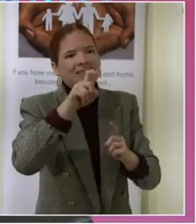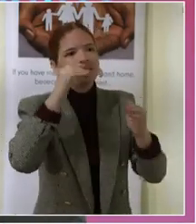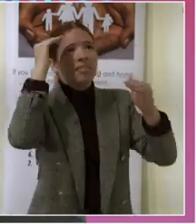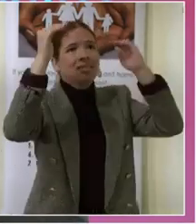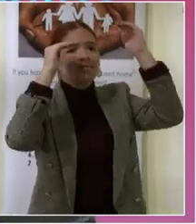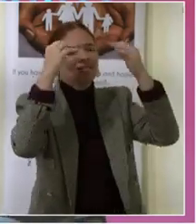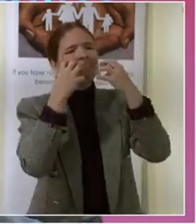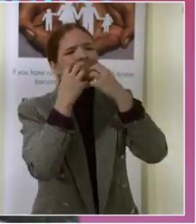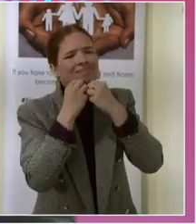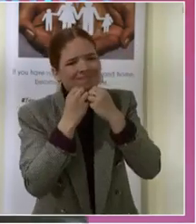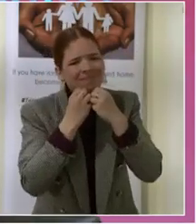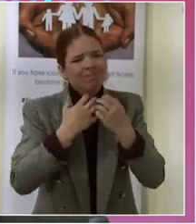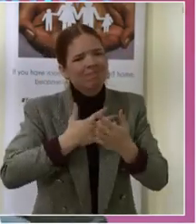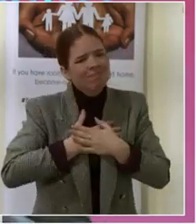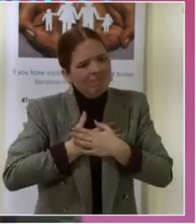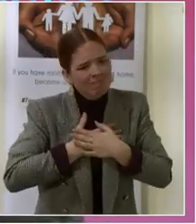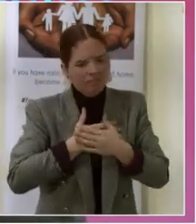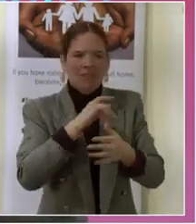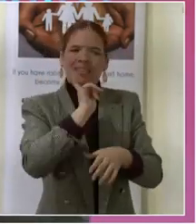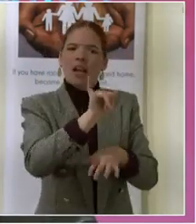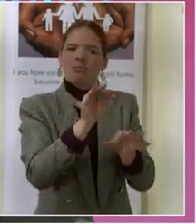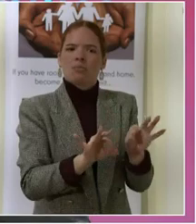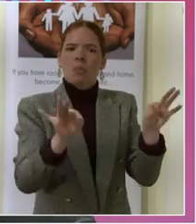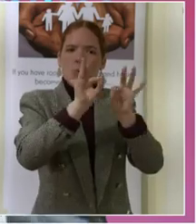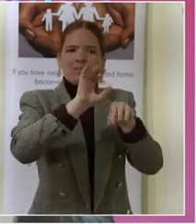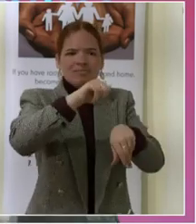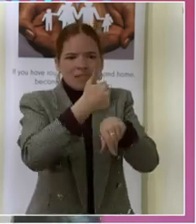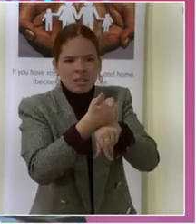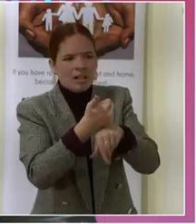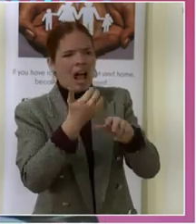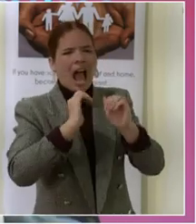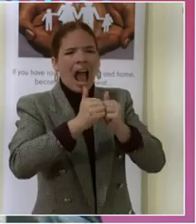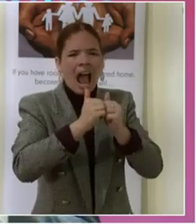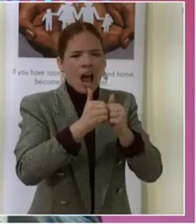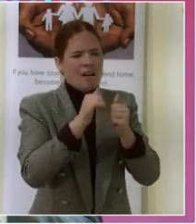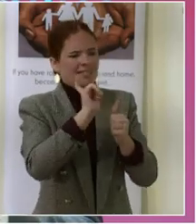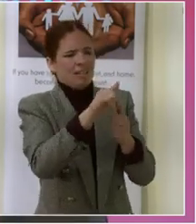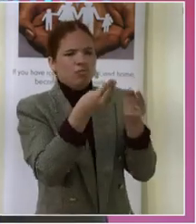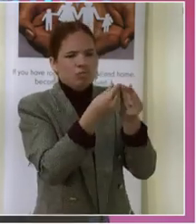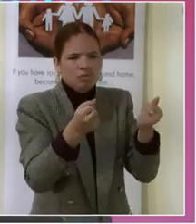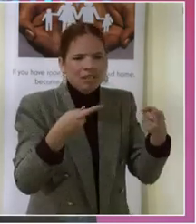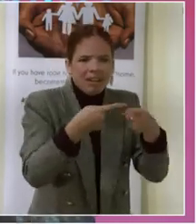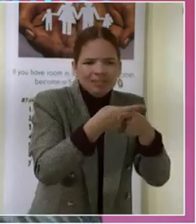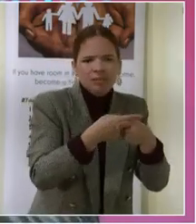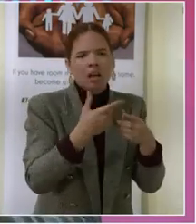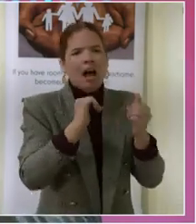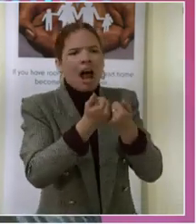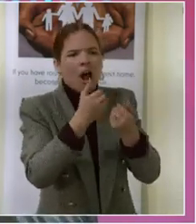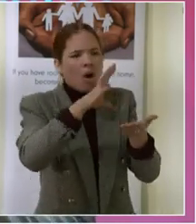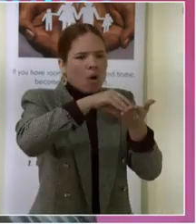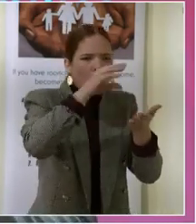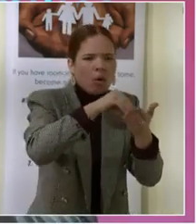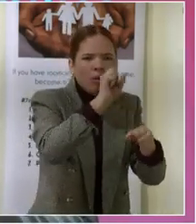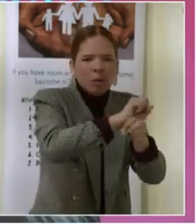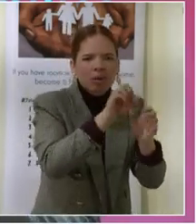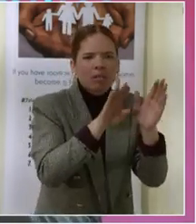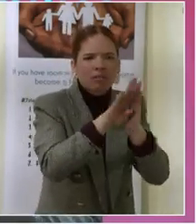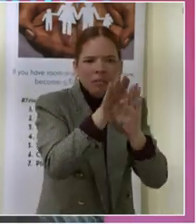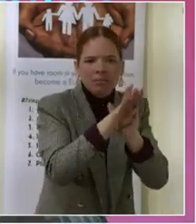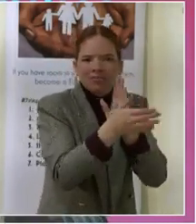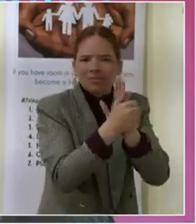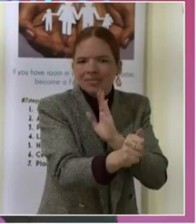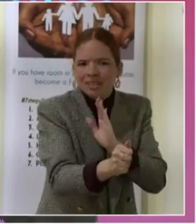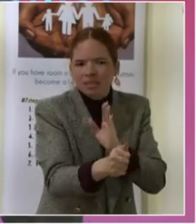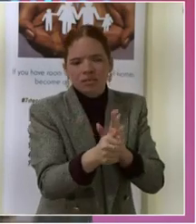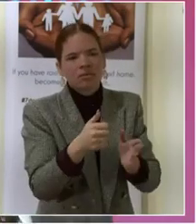to be able to learn conflict resolution and teamwork. We know that those are investments that I know will have an immediate impact, but even more so,